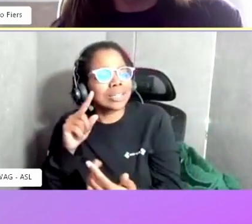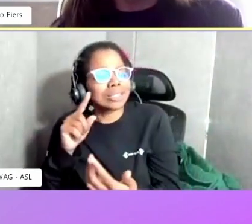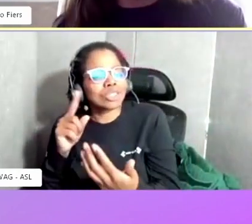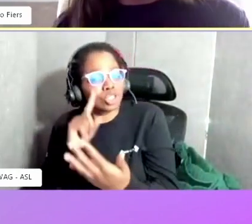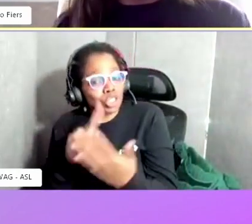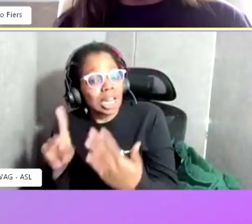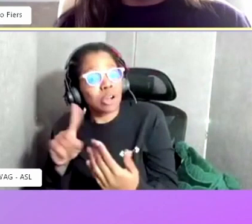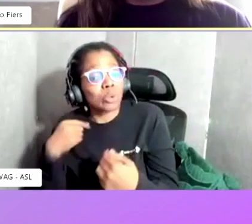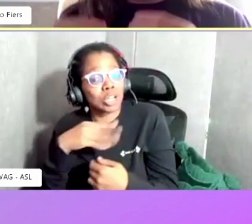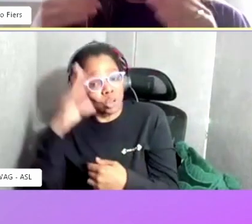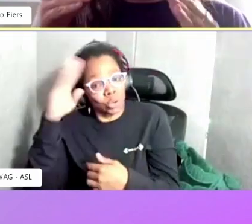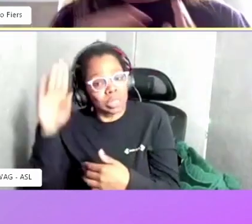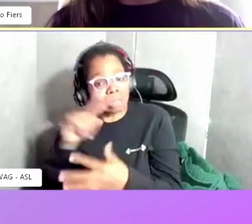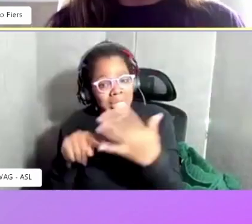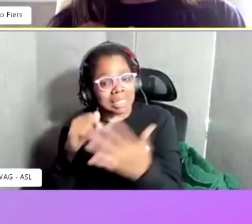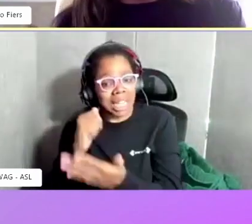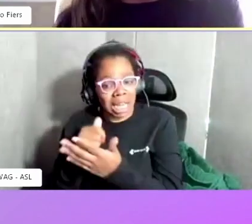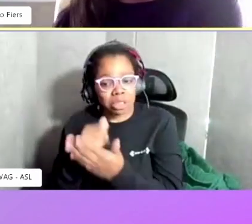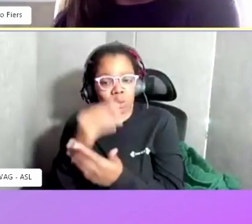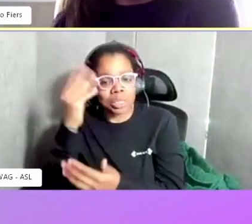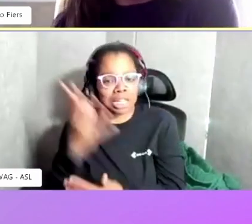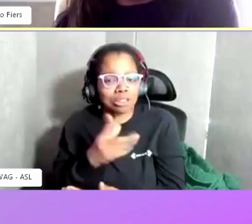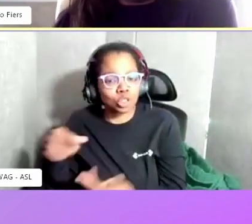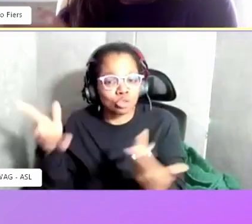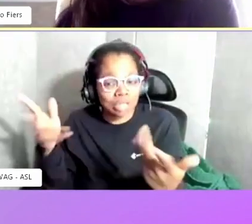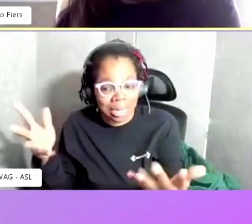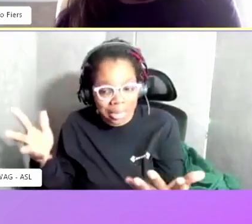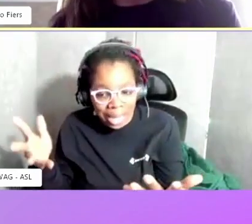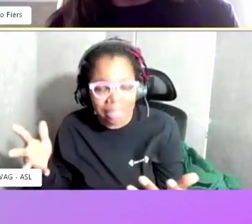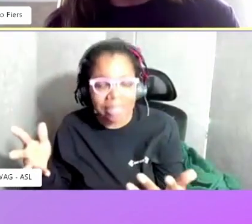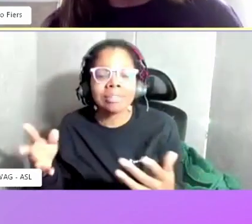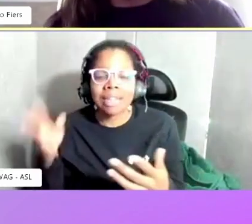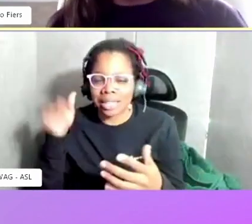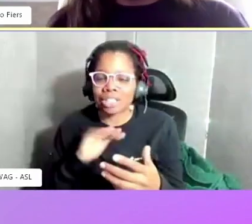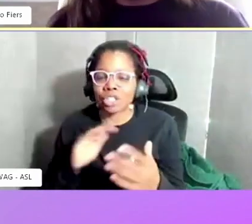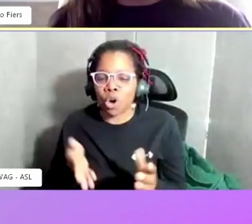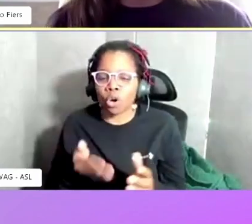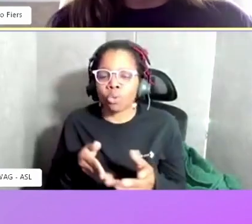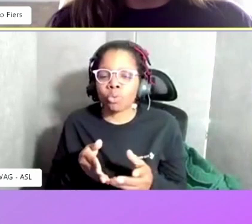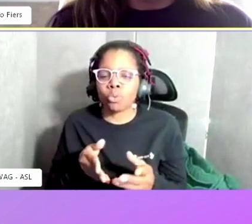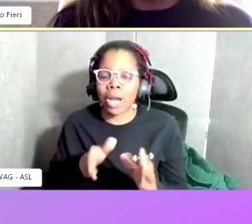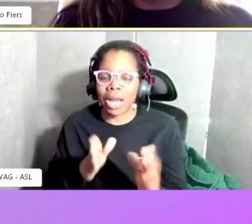help. So tell us that you've done that, and that's our way to make sure that